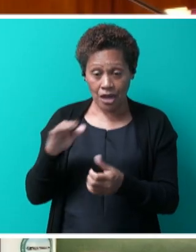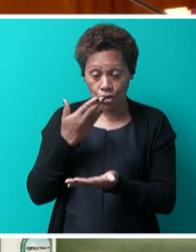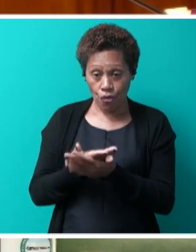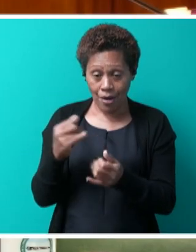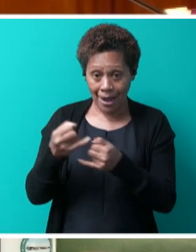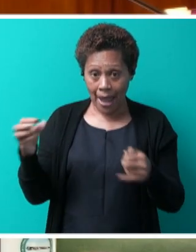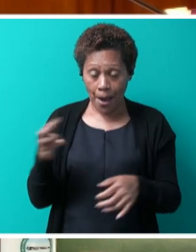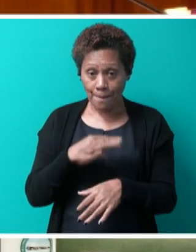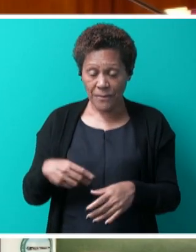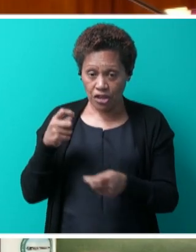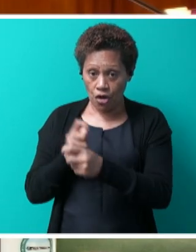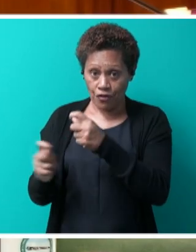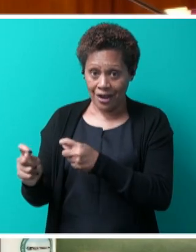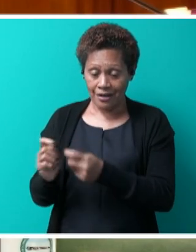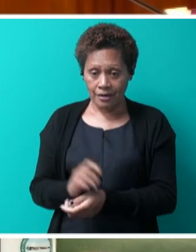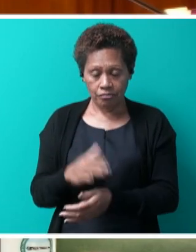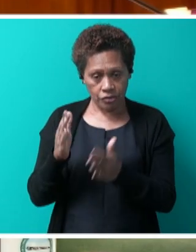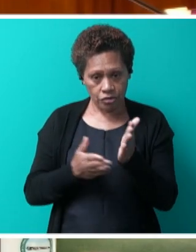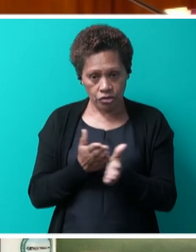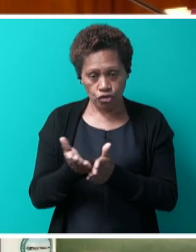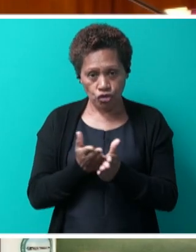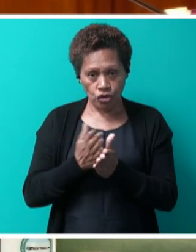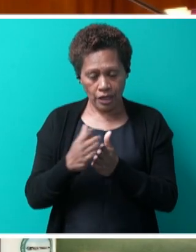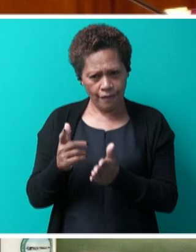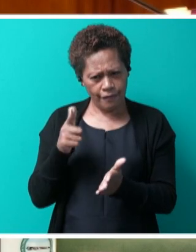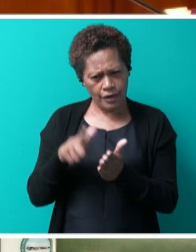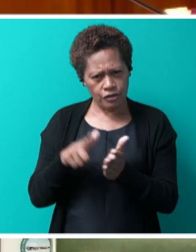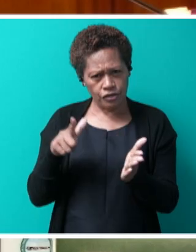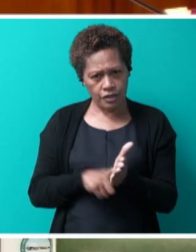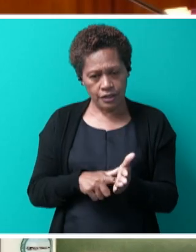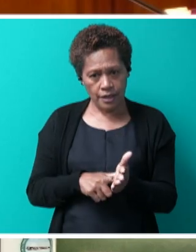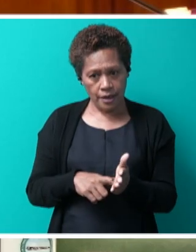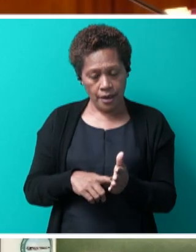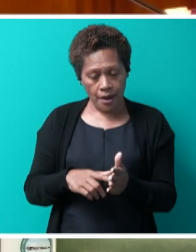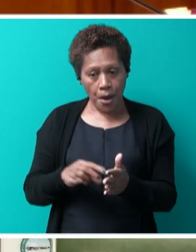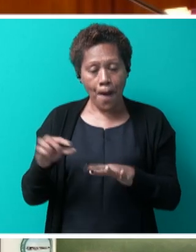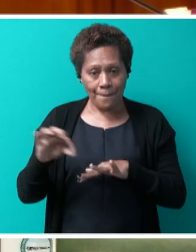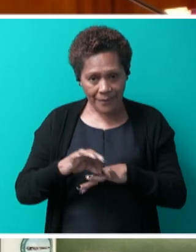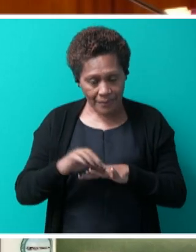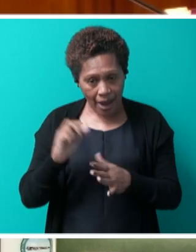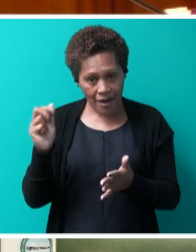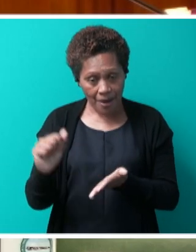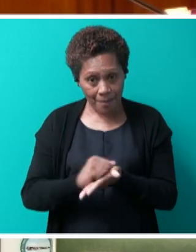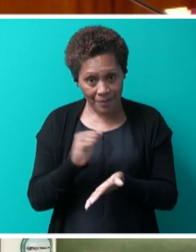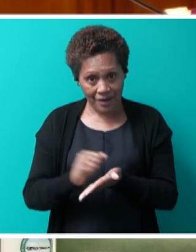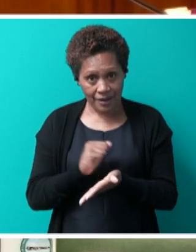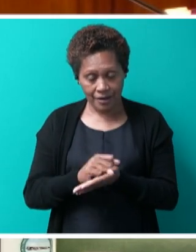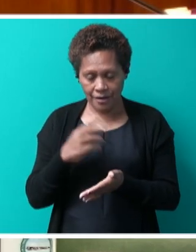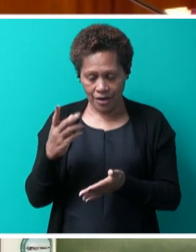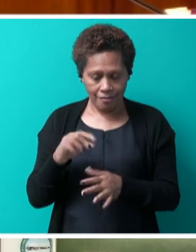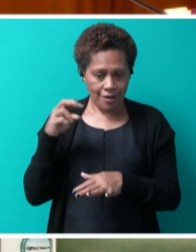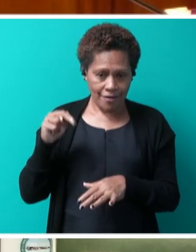Trade, and additional services such as land registration, marriage certificate reprints, and adoption-related